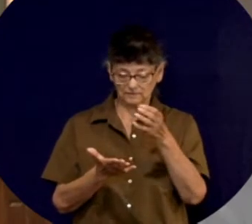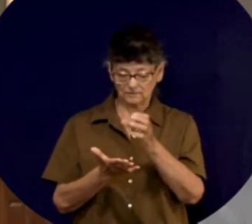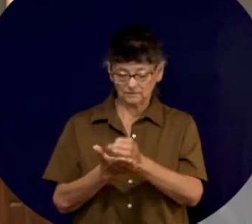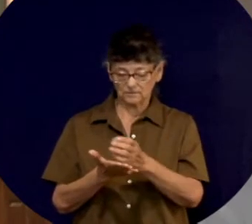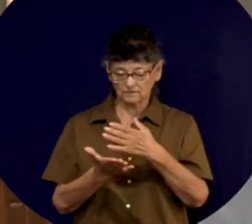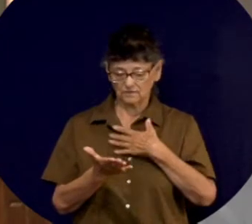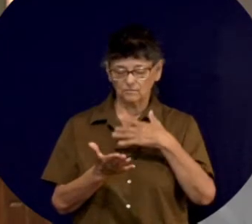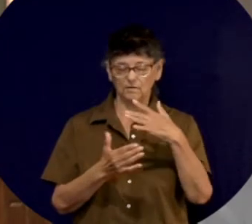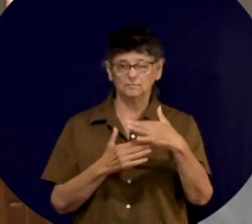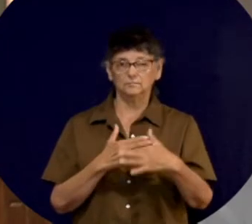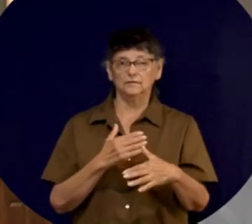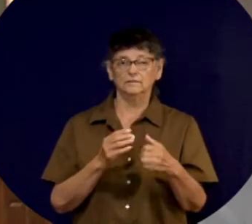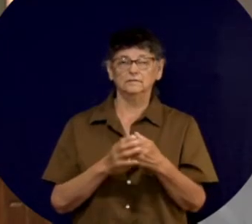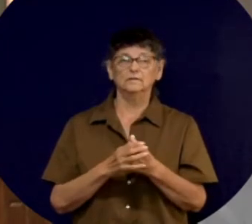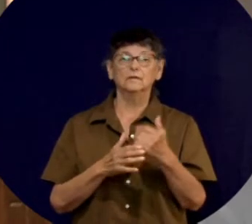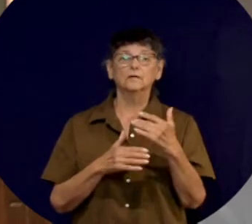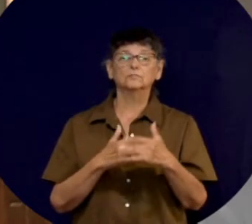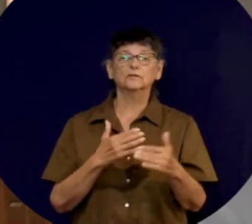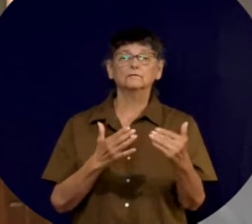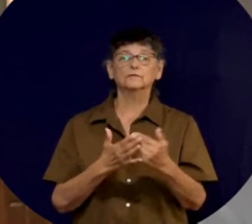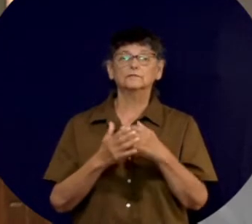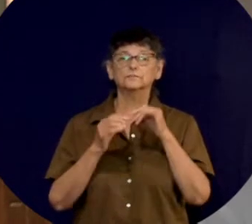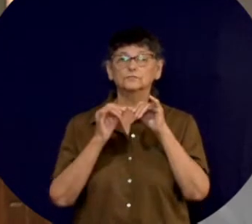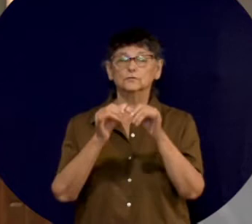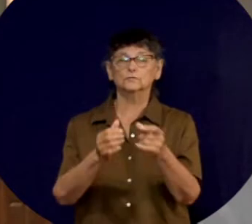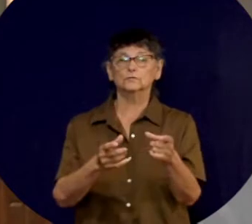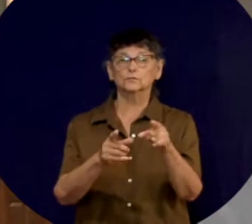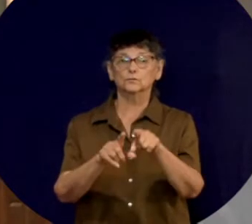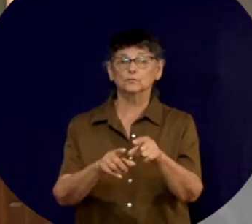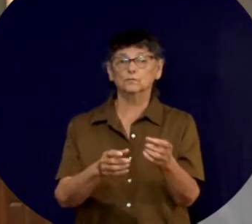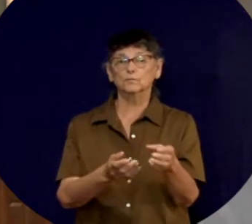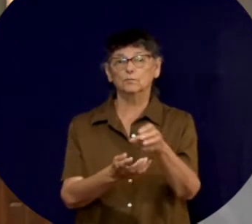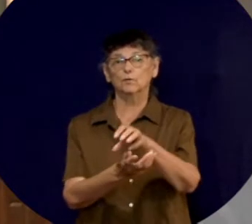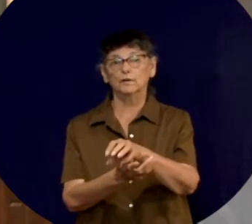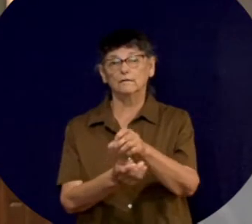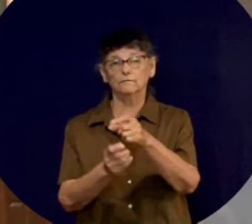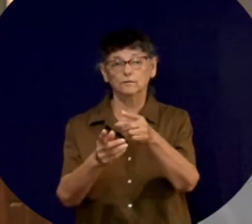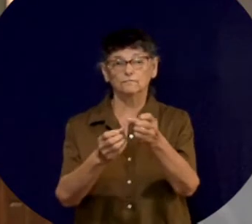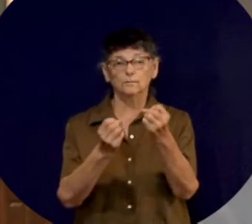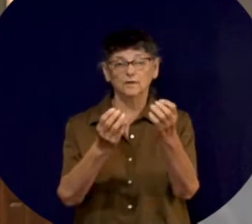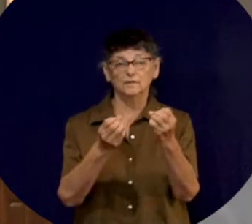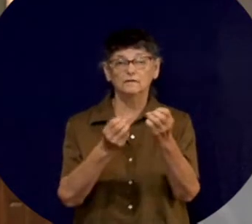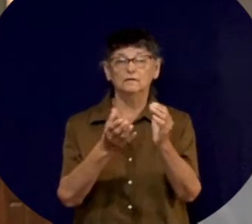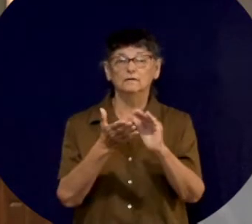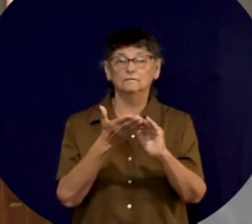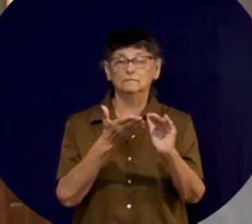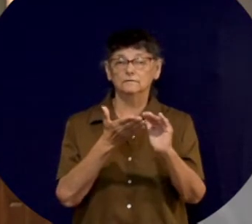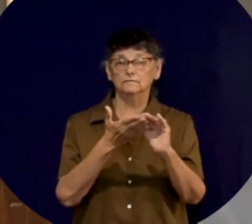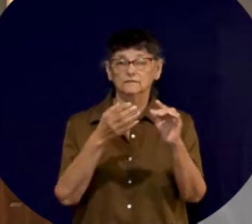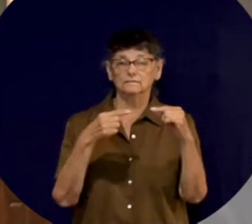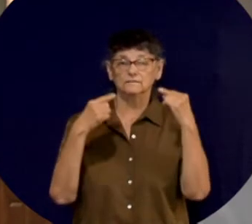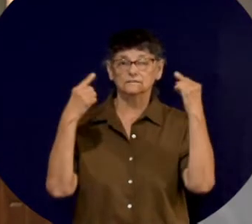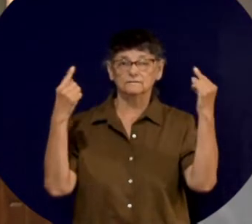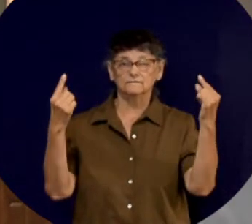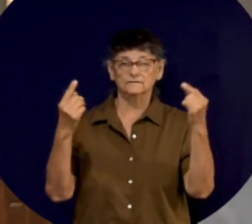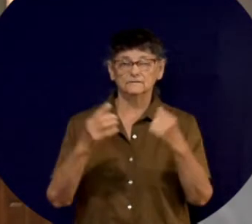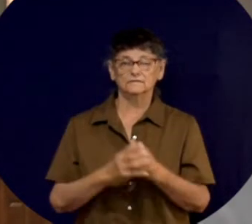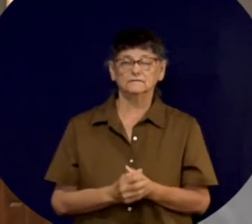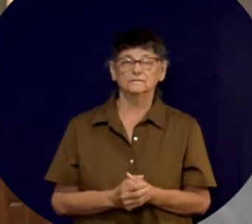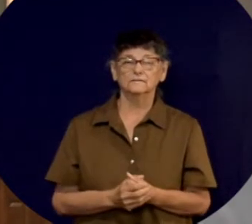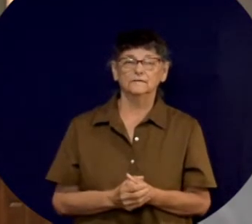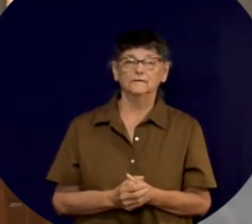the chalice of my blood, the blood of the new and eternal covenant, which will be poured out for you and for many, for the forgiveness